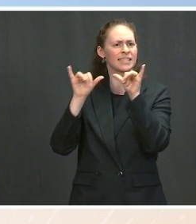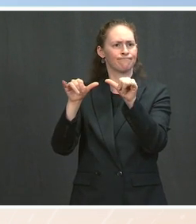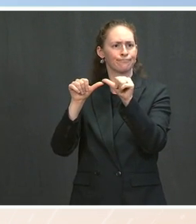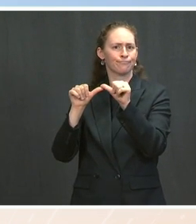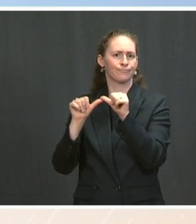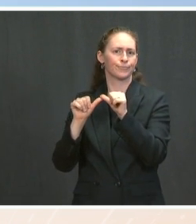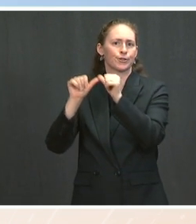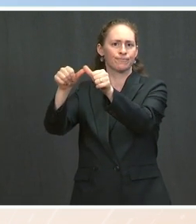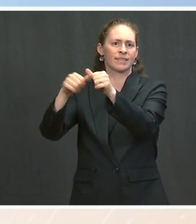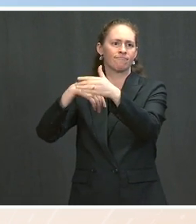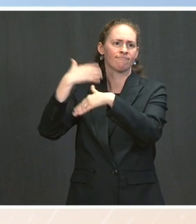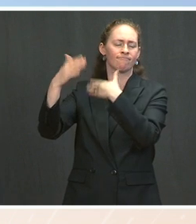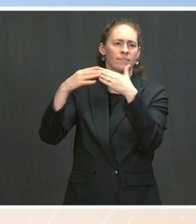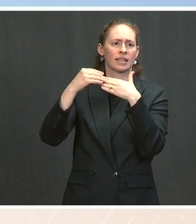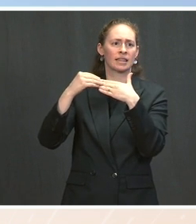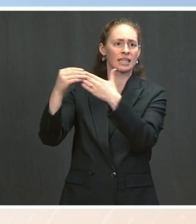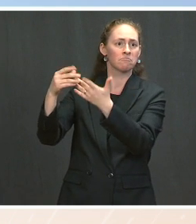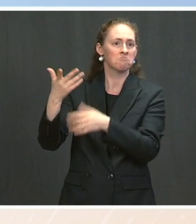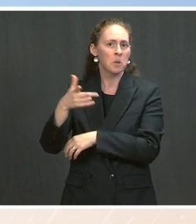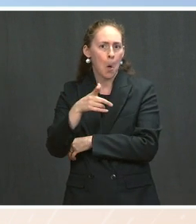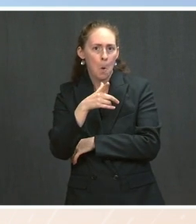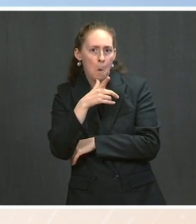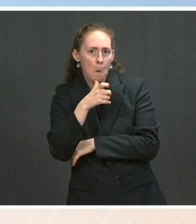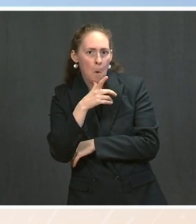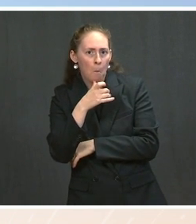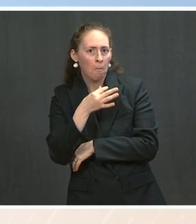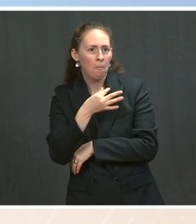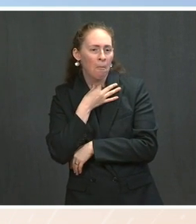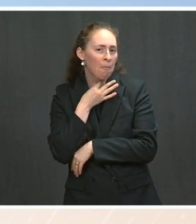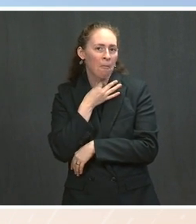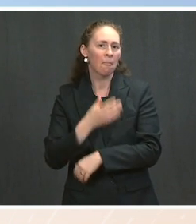order reauthorizing initiative? Sure. Well,